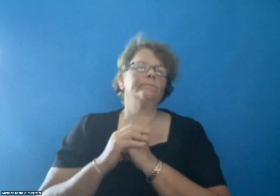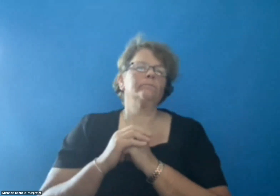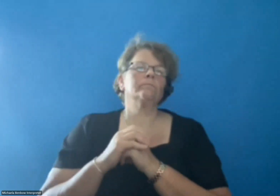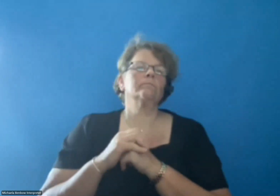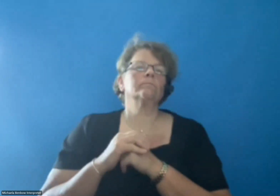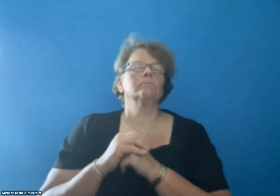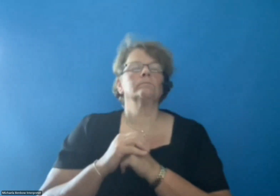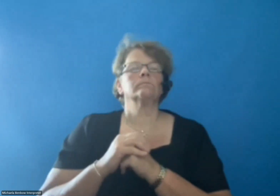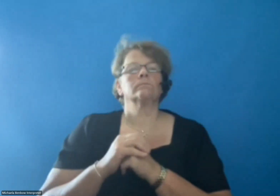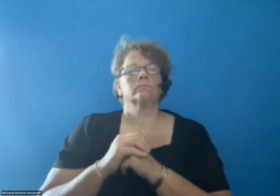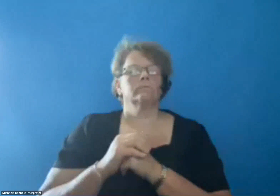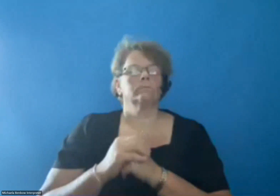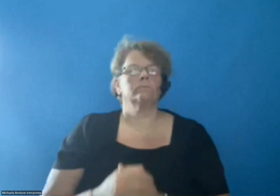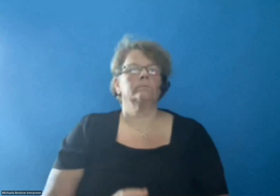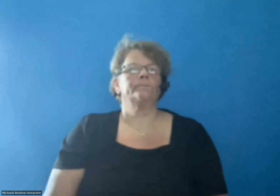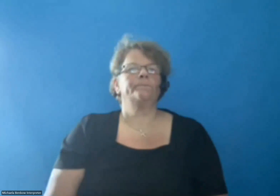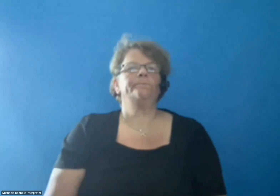well.